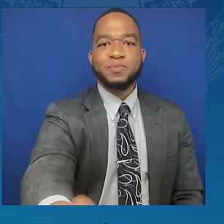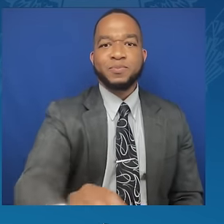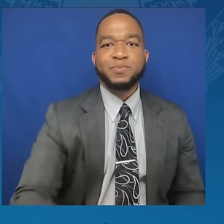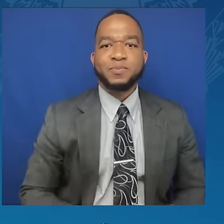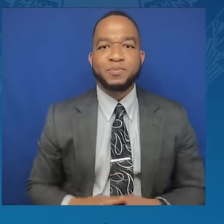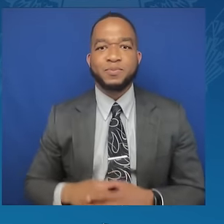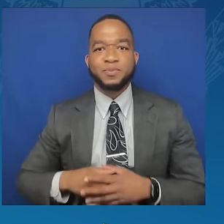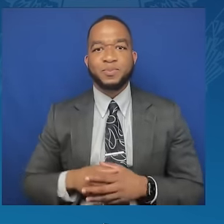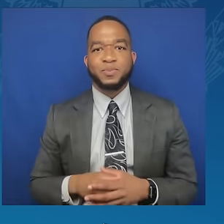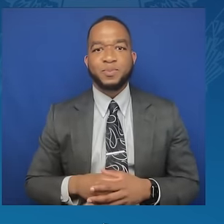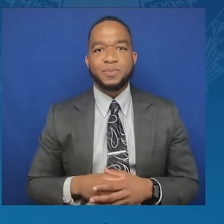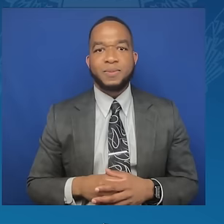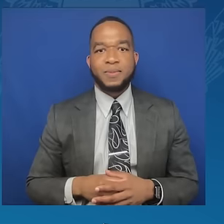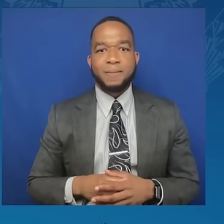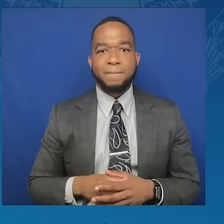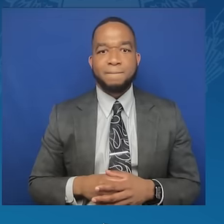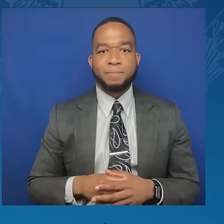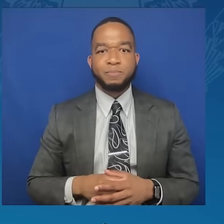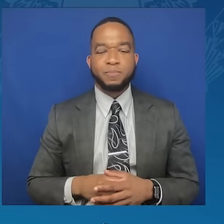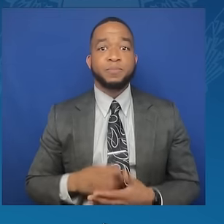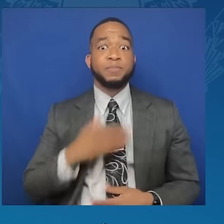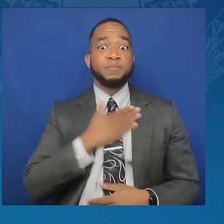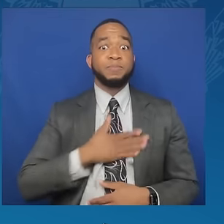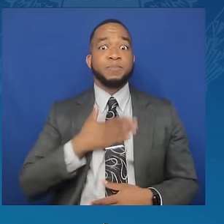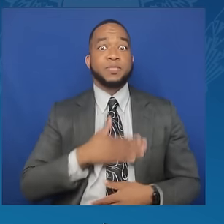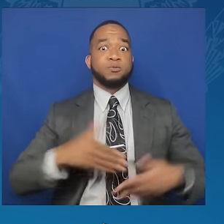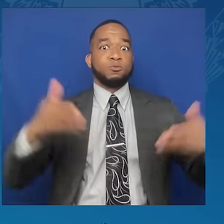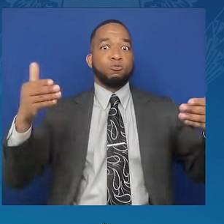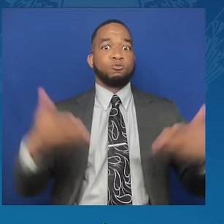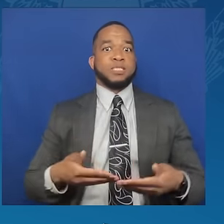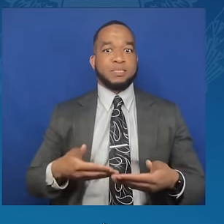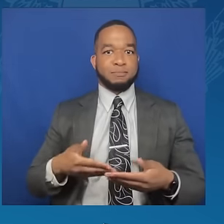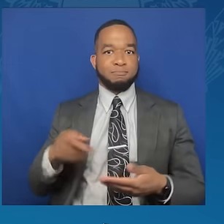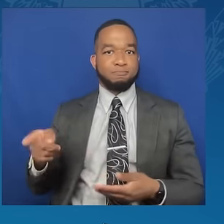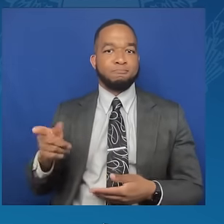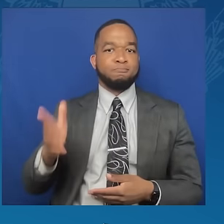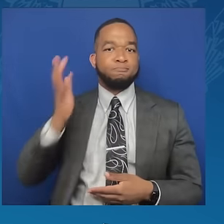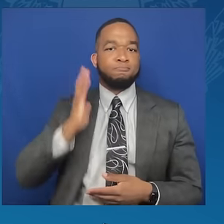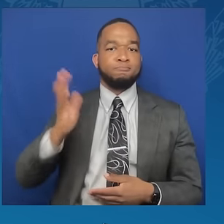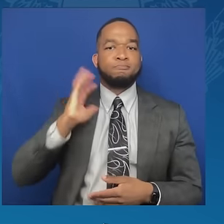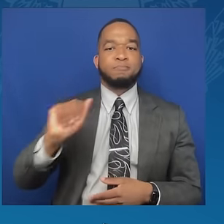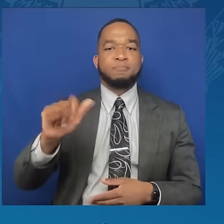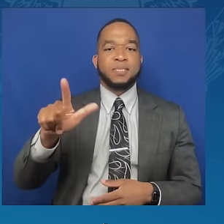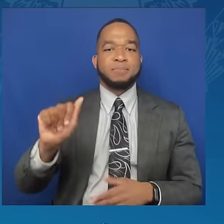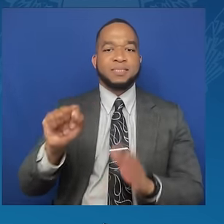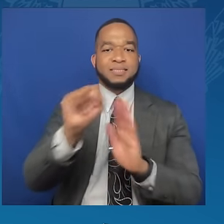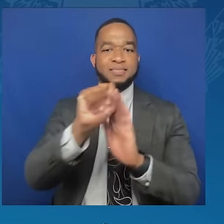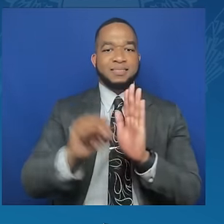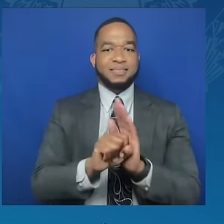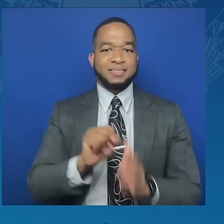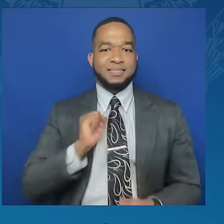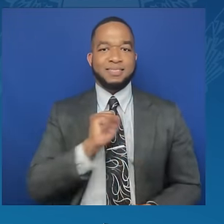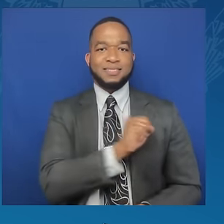Please welcome former Alabama State Senator and co-founder of the Selma Bridge Crossing Jubilee, Hank